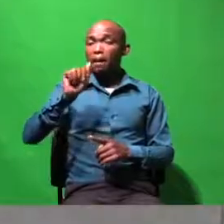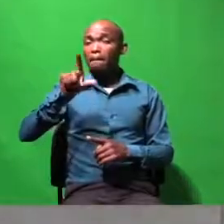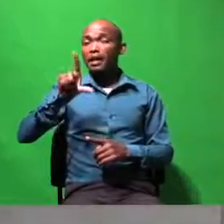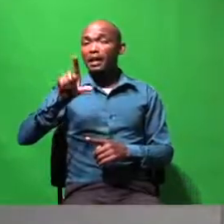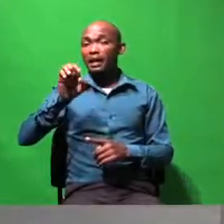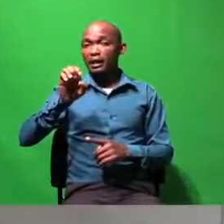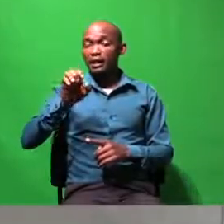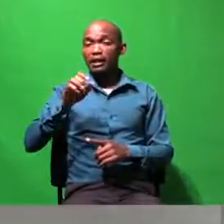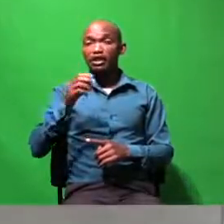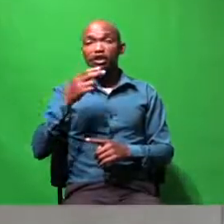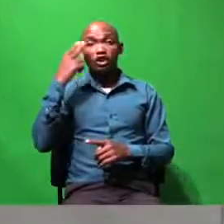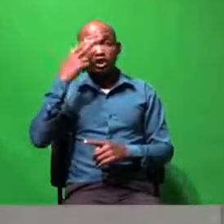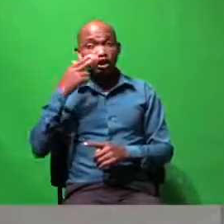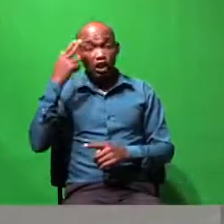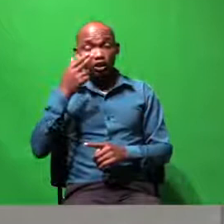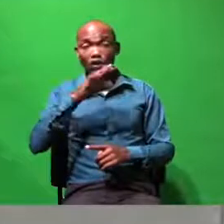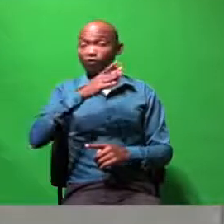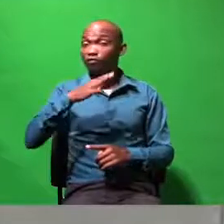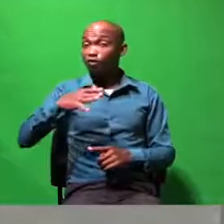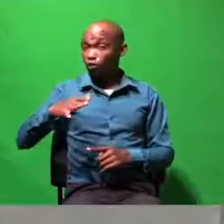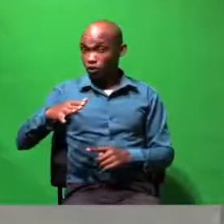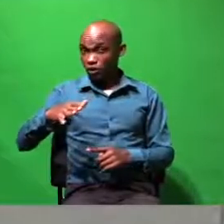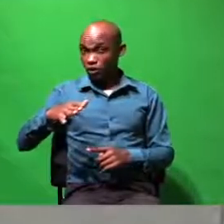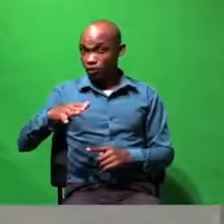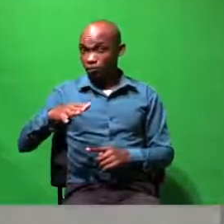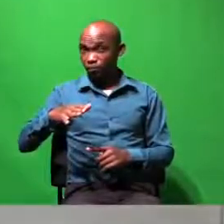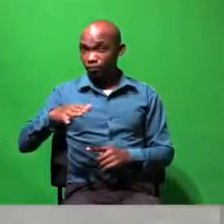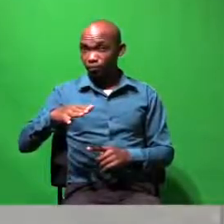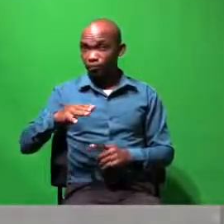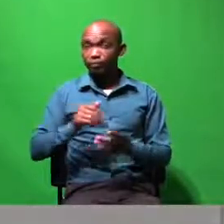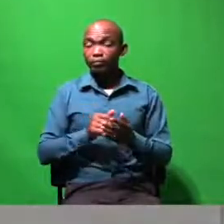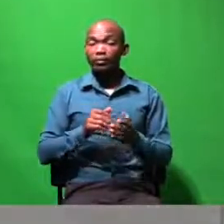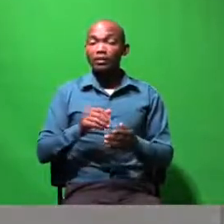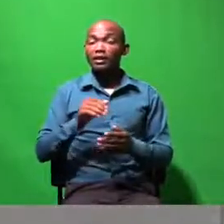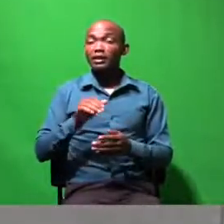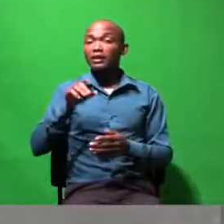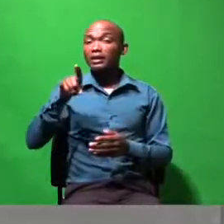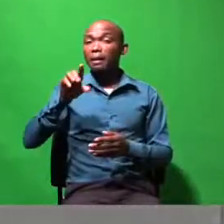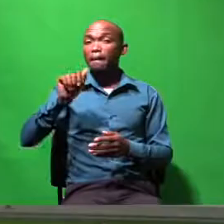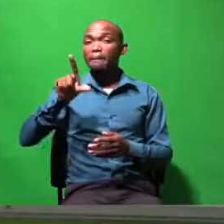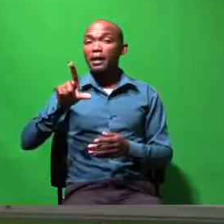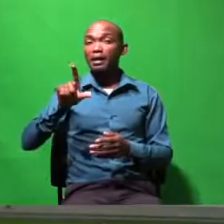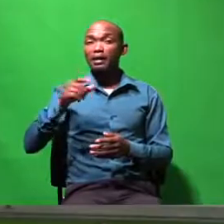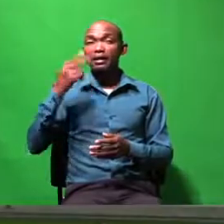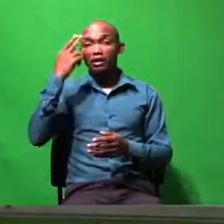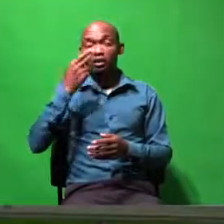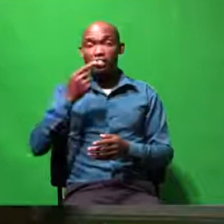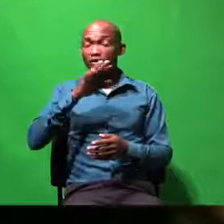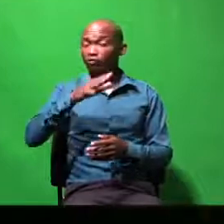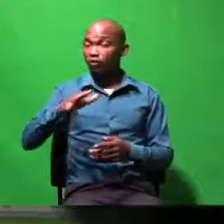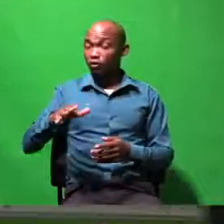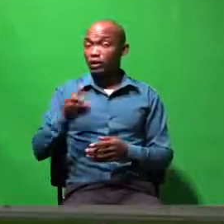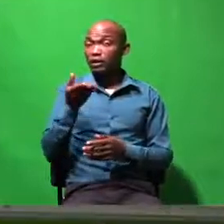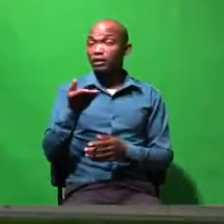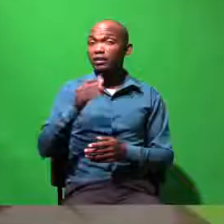yellow fluid. Is the pale yellow fluid. Good. And